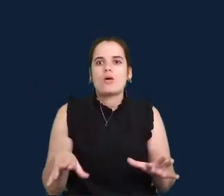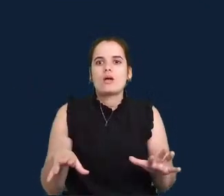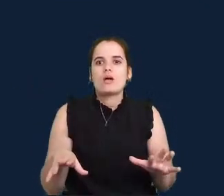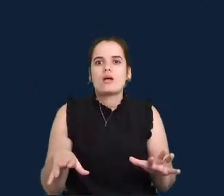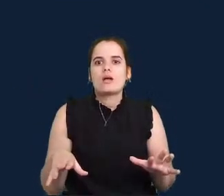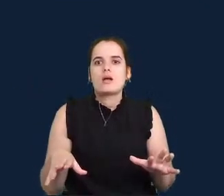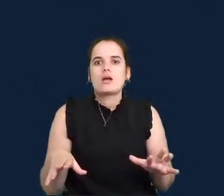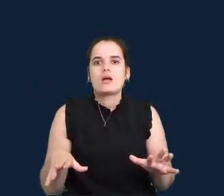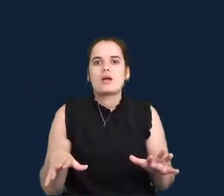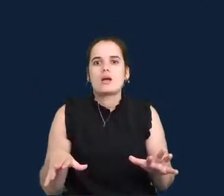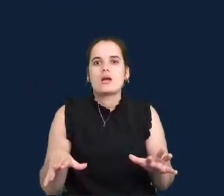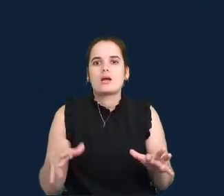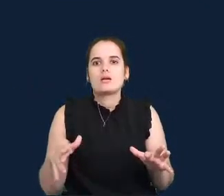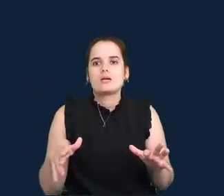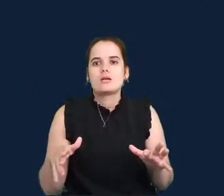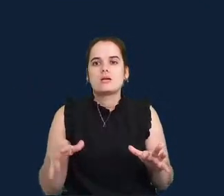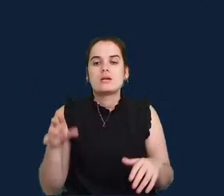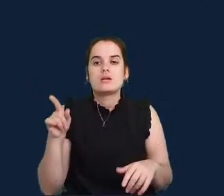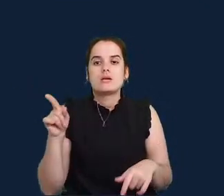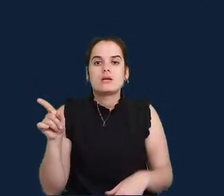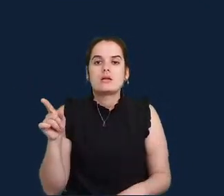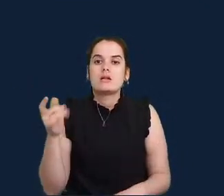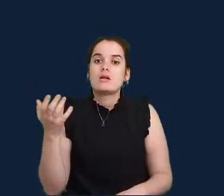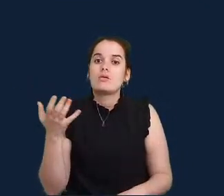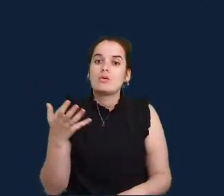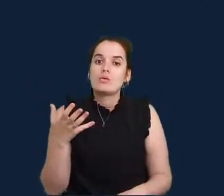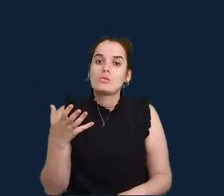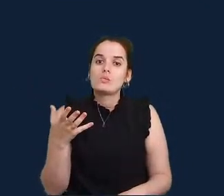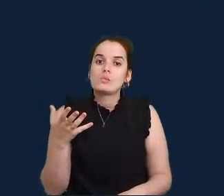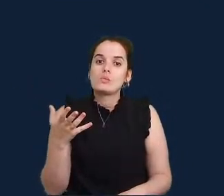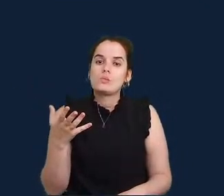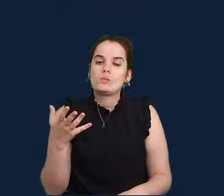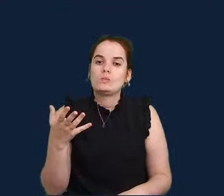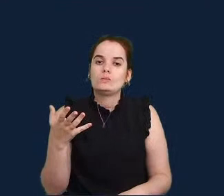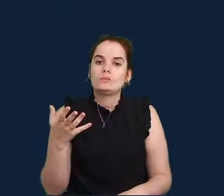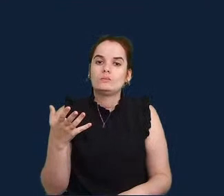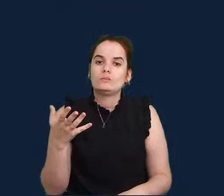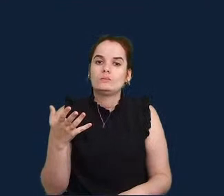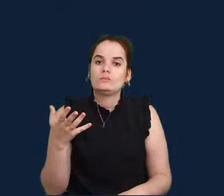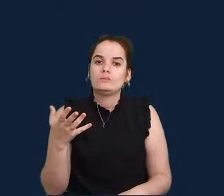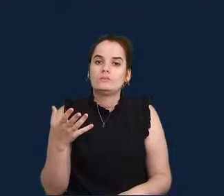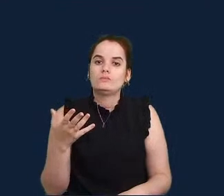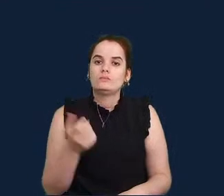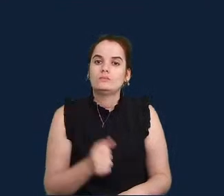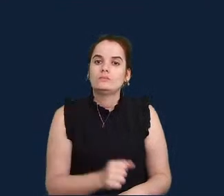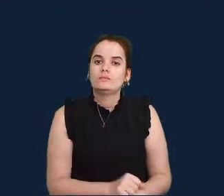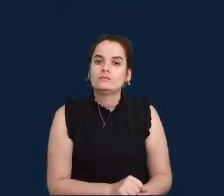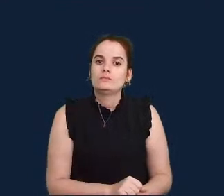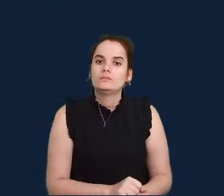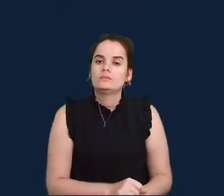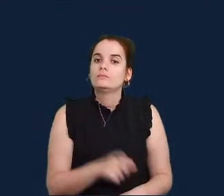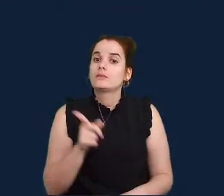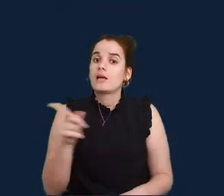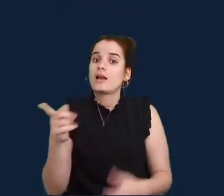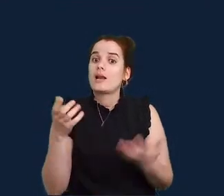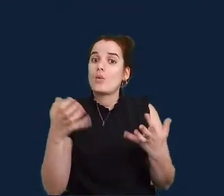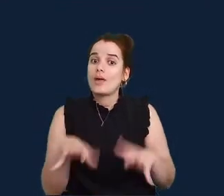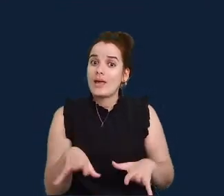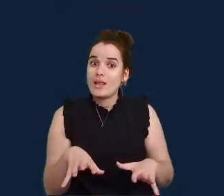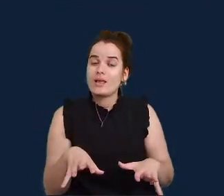not so empowering. So what he did was he gave them Snapchat filters, and was like, record